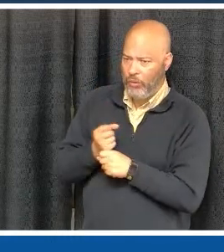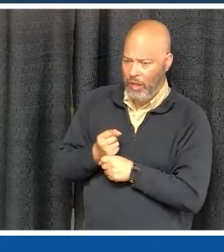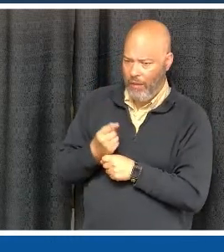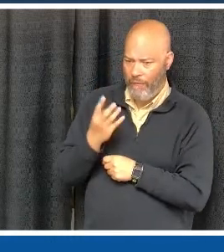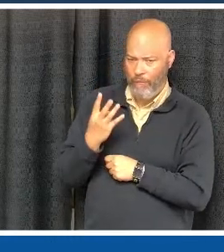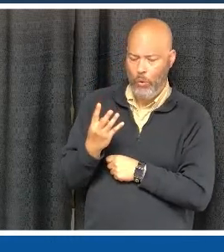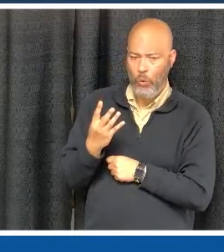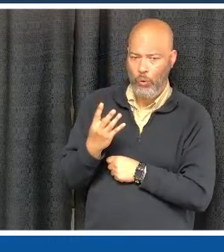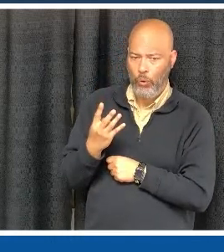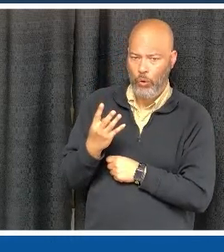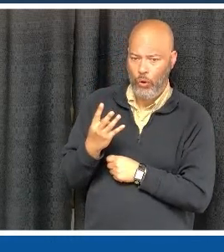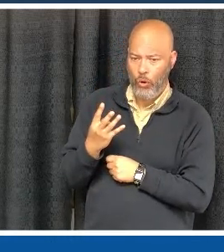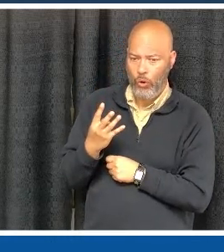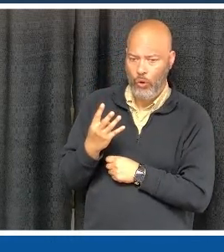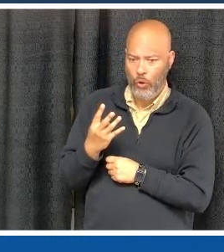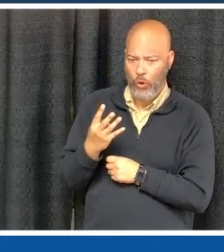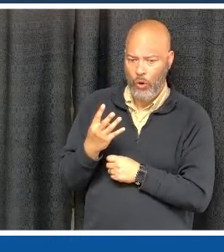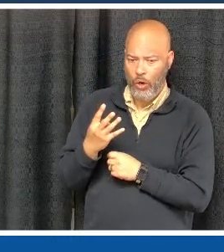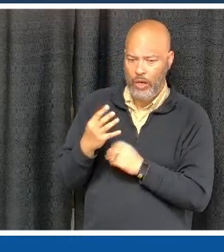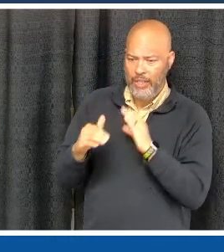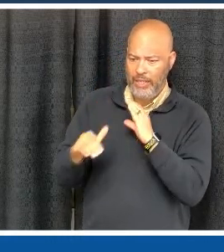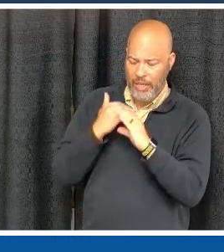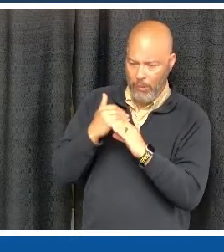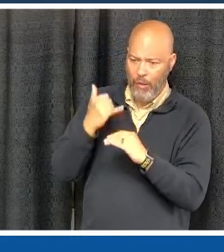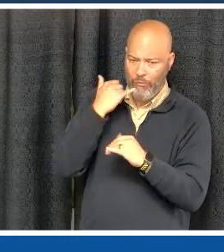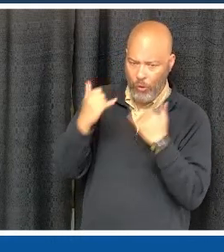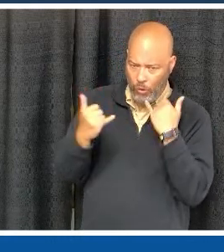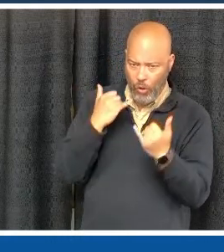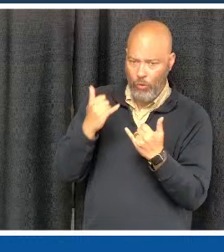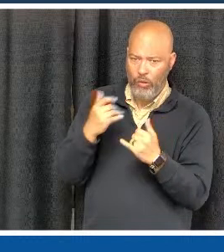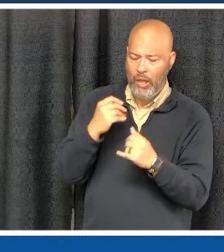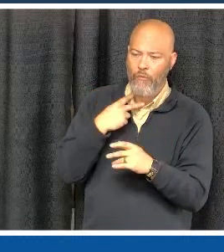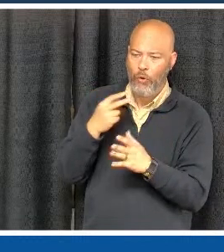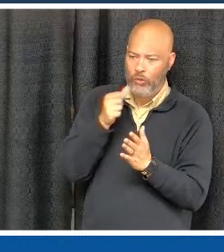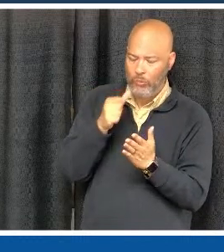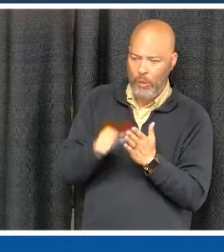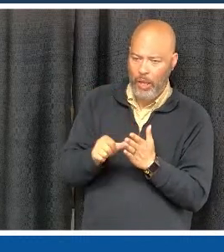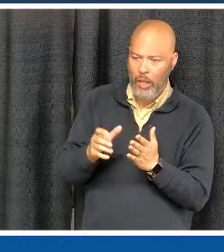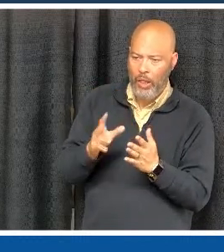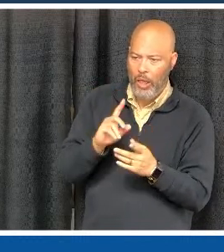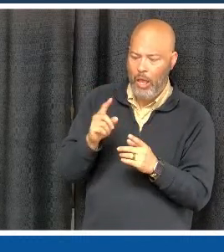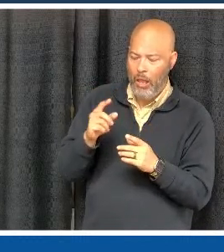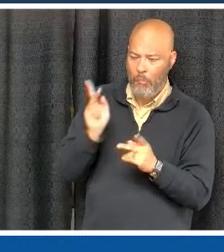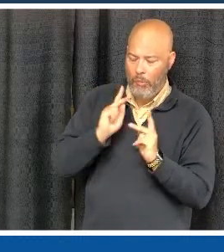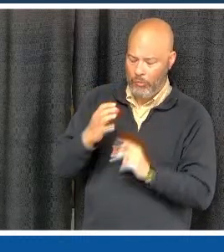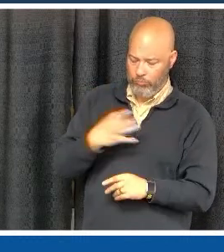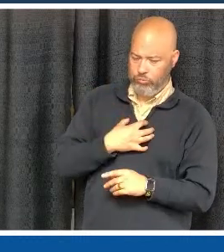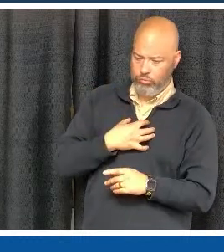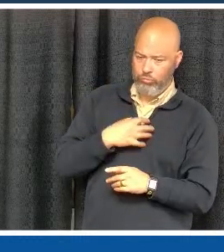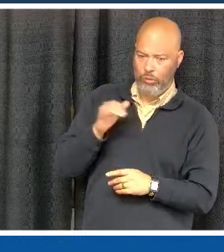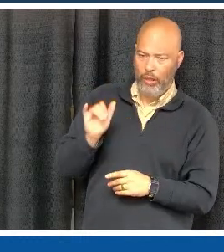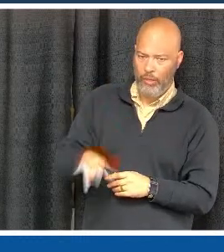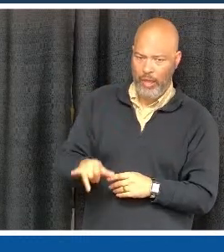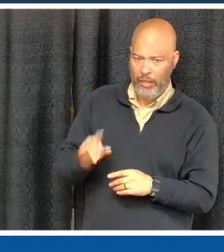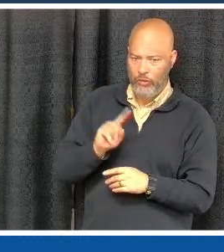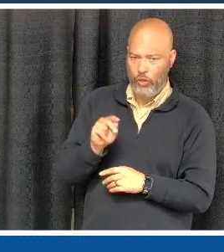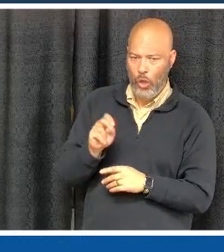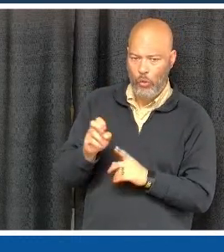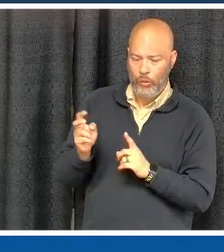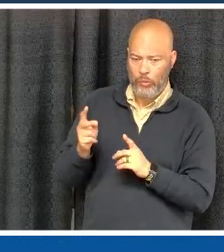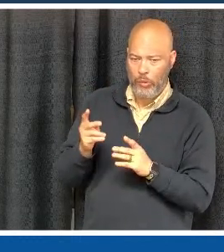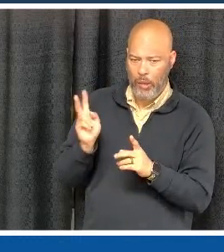4 combination of emails, phone calls, and voicemails in opposition to this zoning